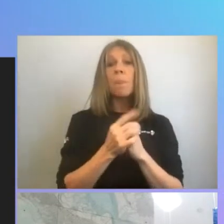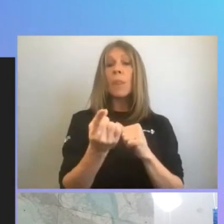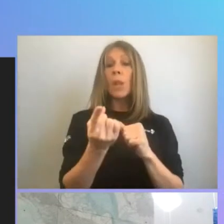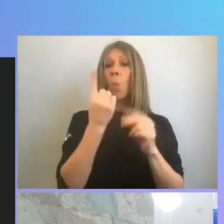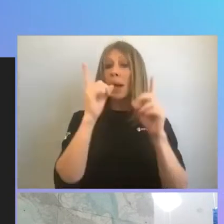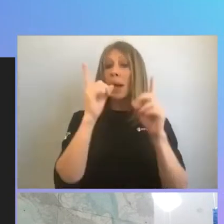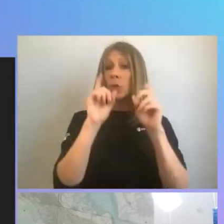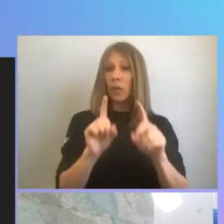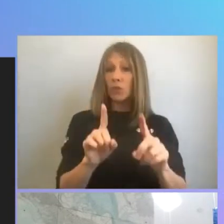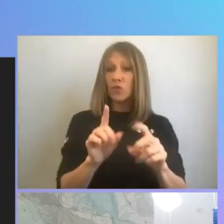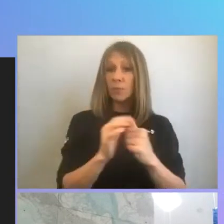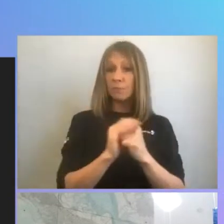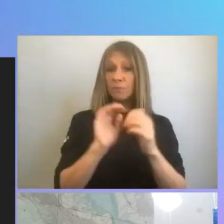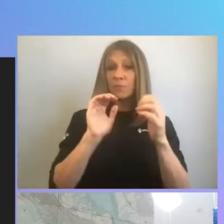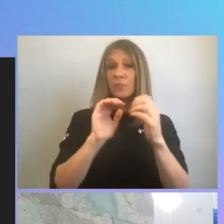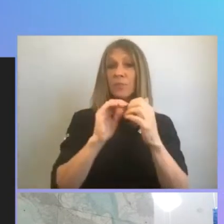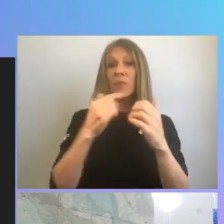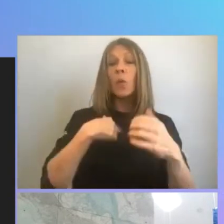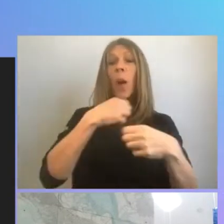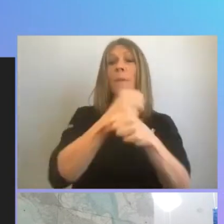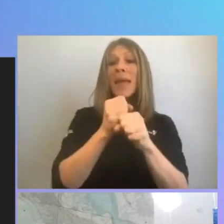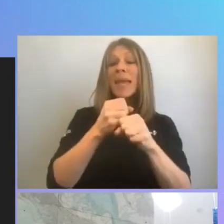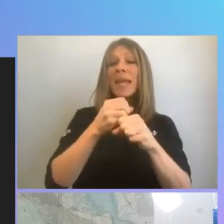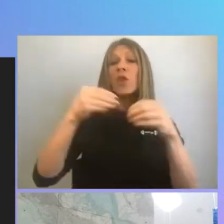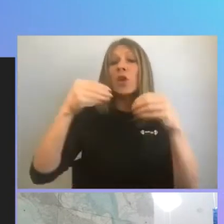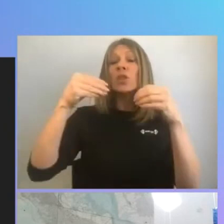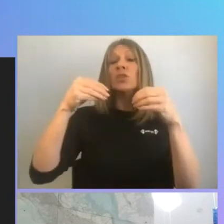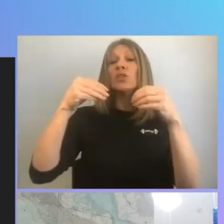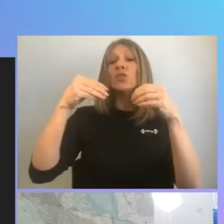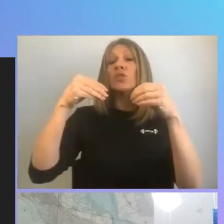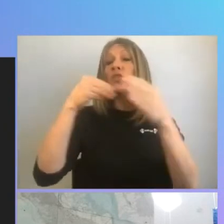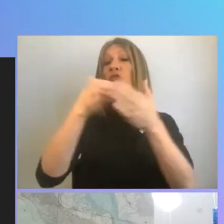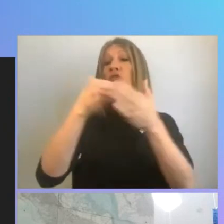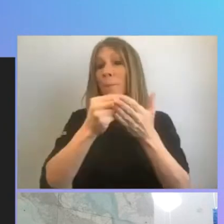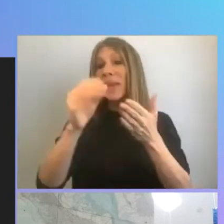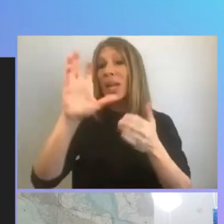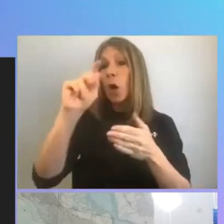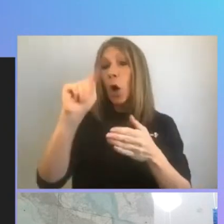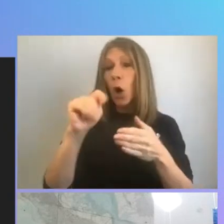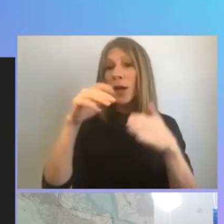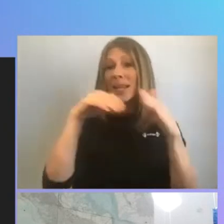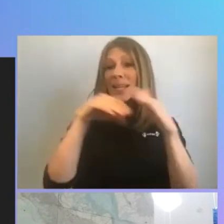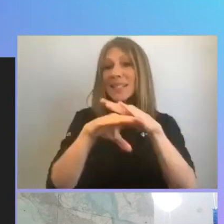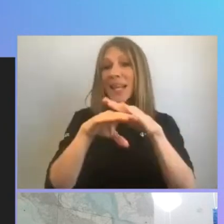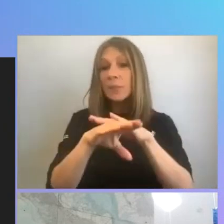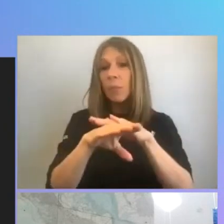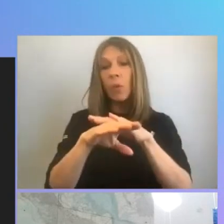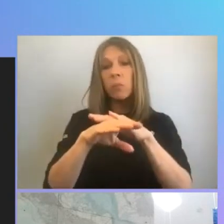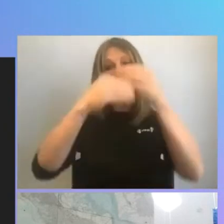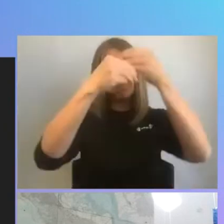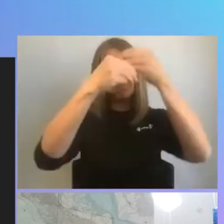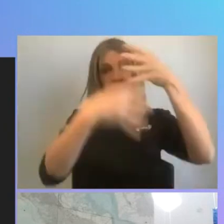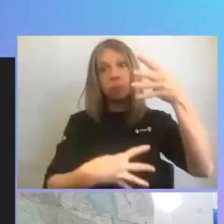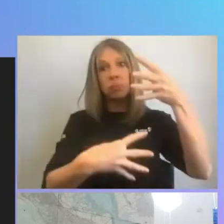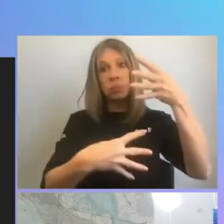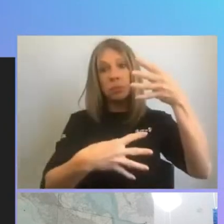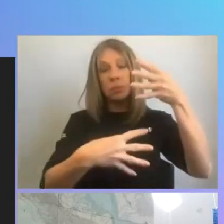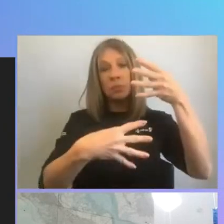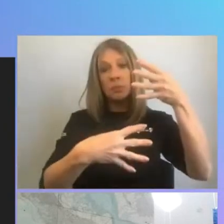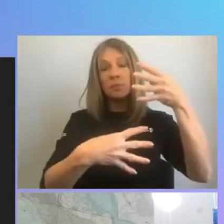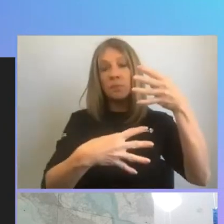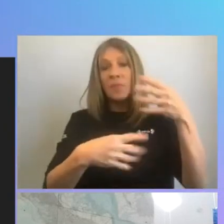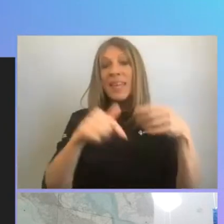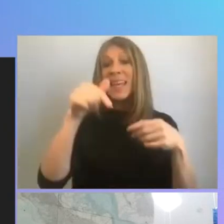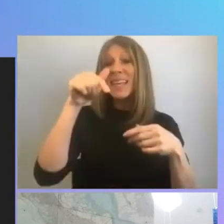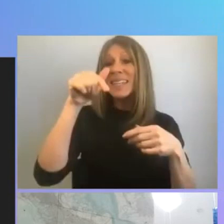question, how do I make the shopping cart accessible? Generated a very extensive response. Now, is